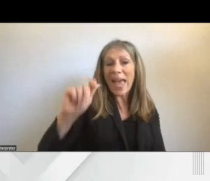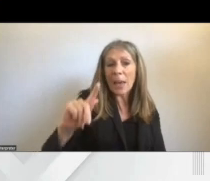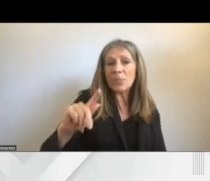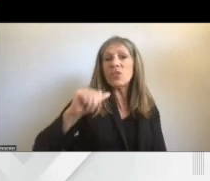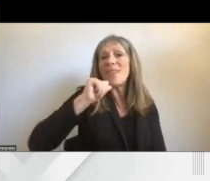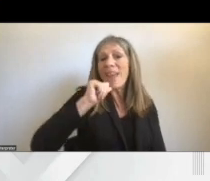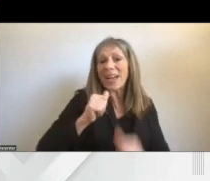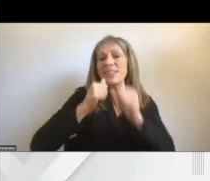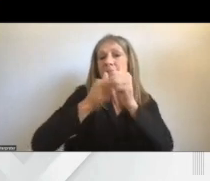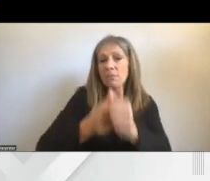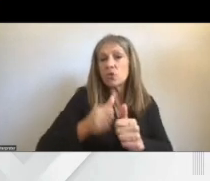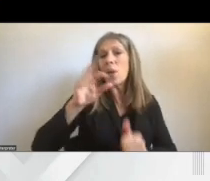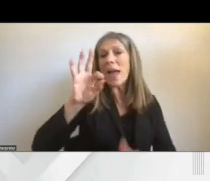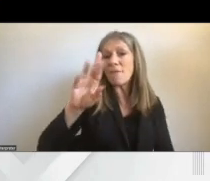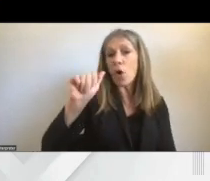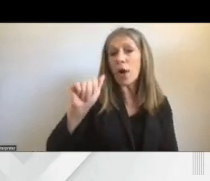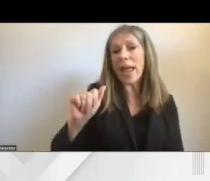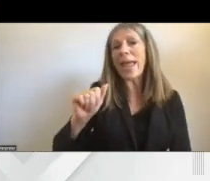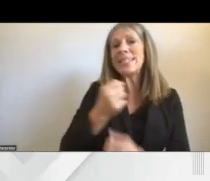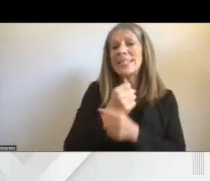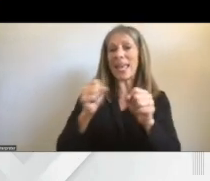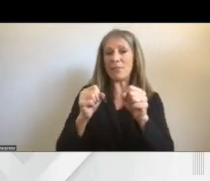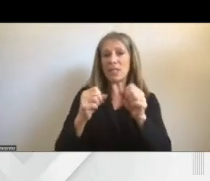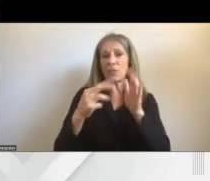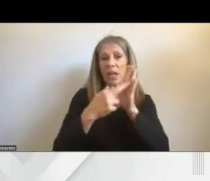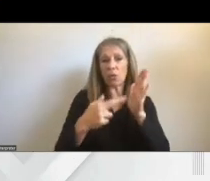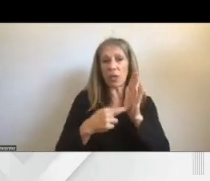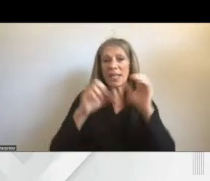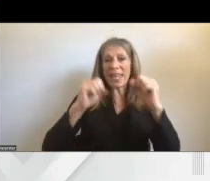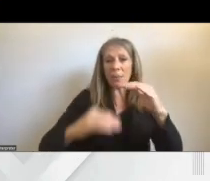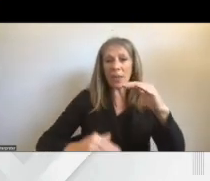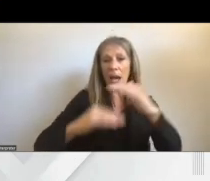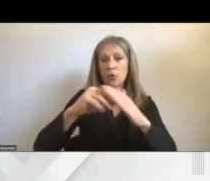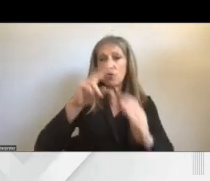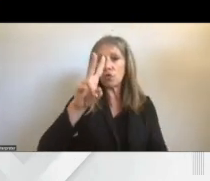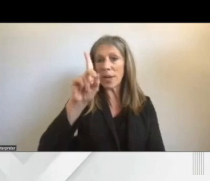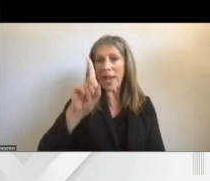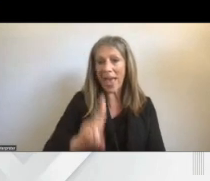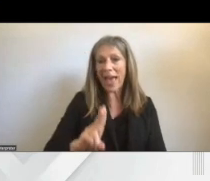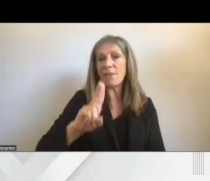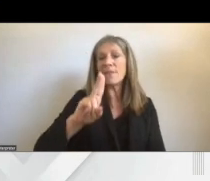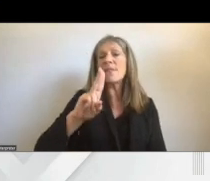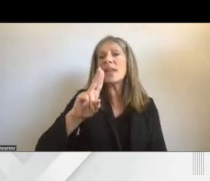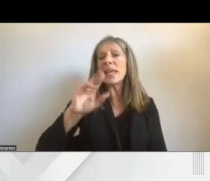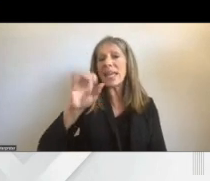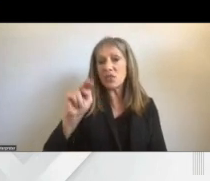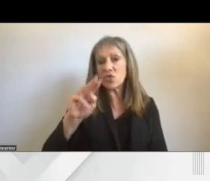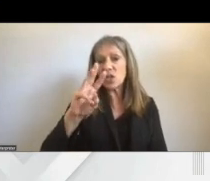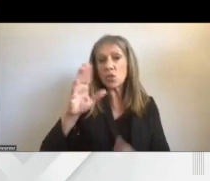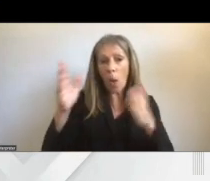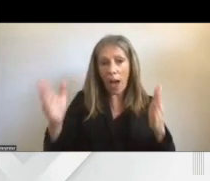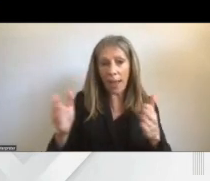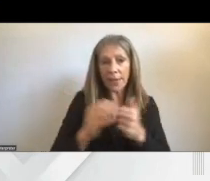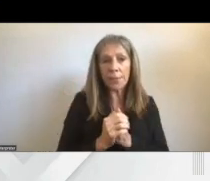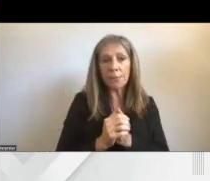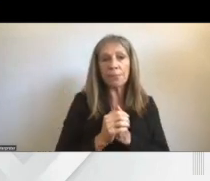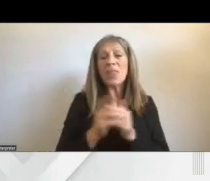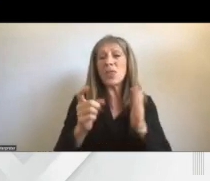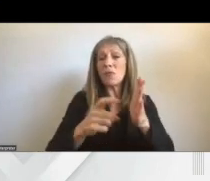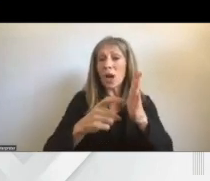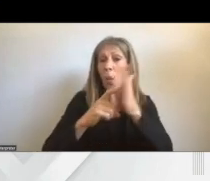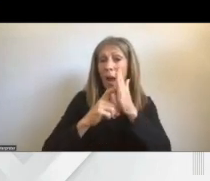regulations are allowed to be up to 2.5 inches wide. The requirements for flangeway gaps have been